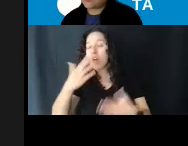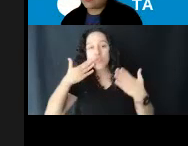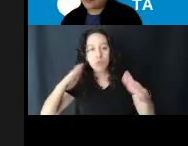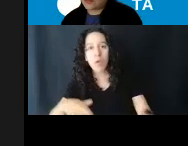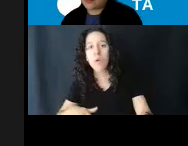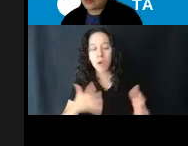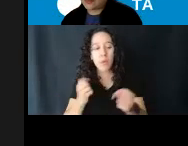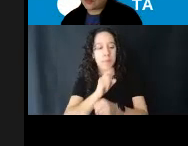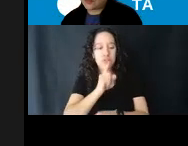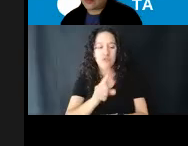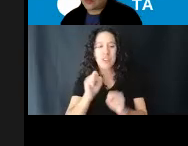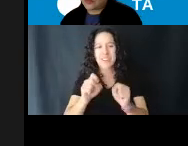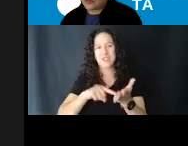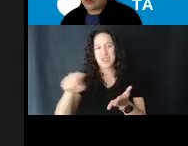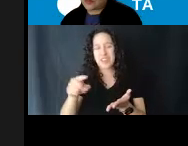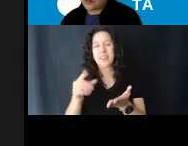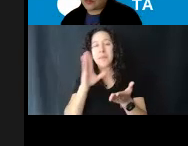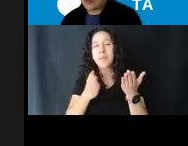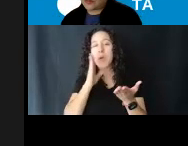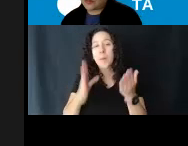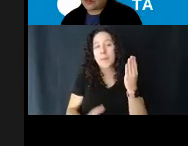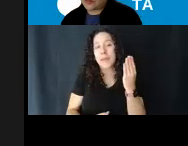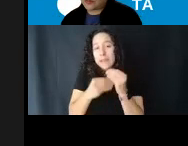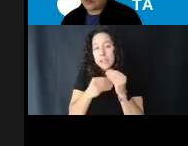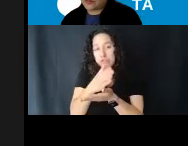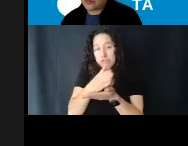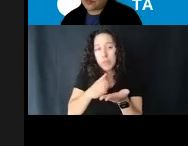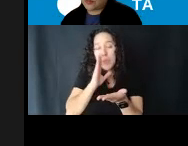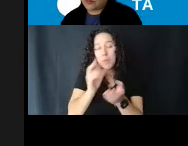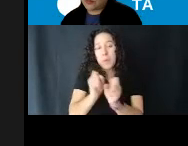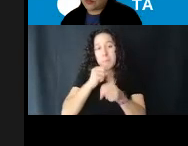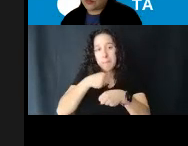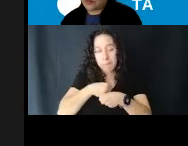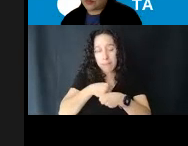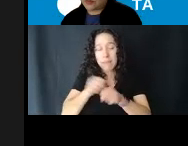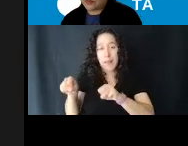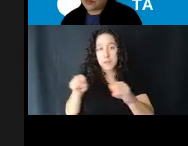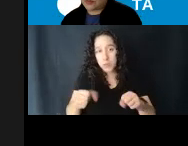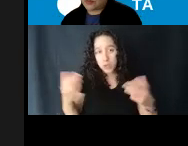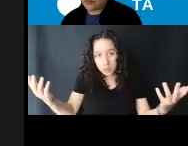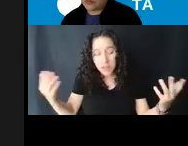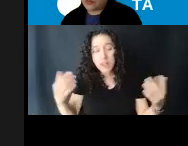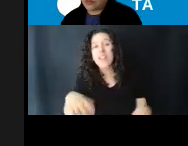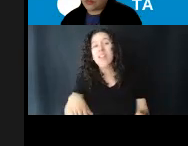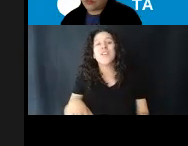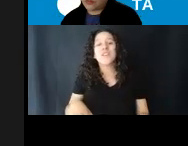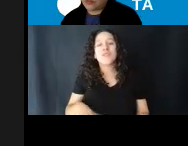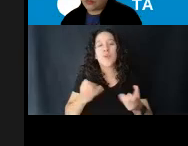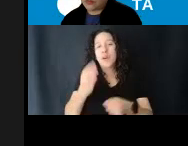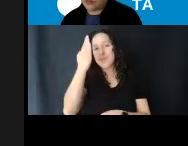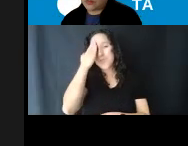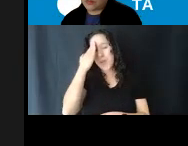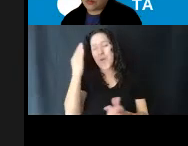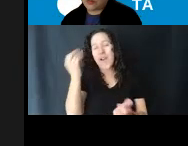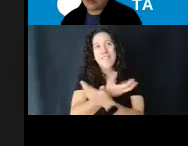this might, just be an additional factor that would make them eligible. Just trying to make sure we know what all the factors are. I mean, do you know